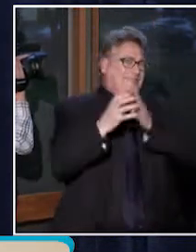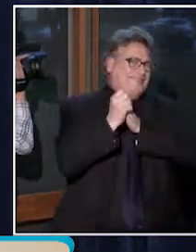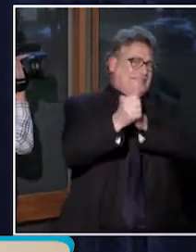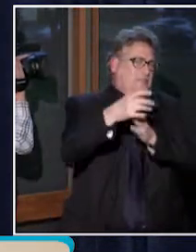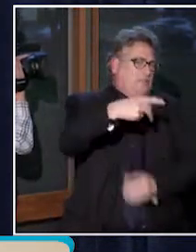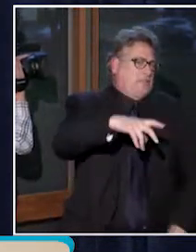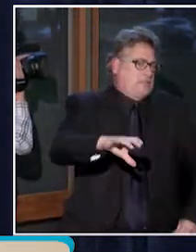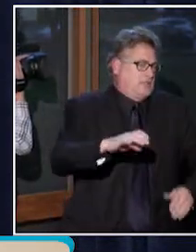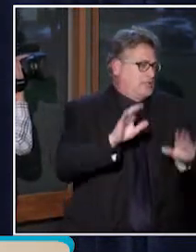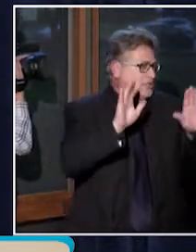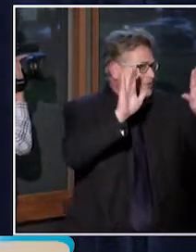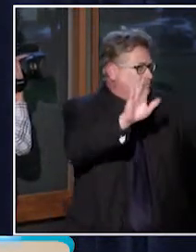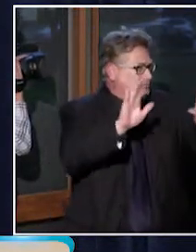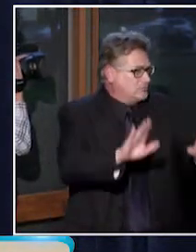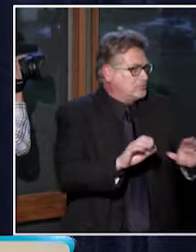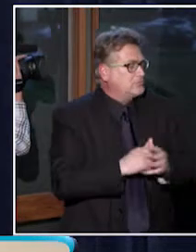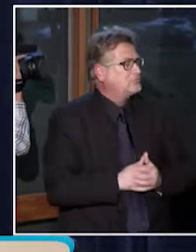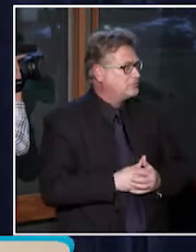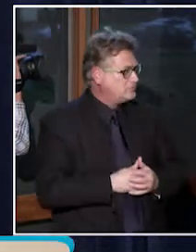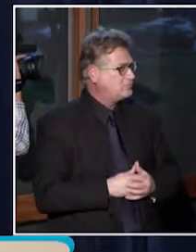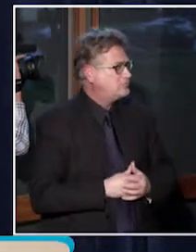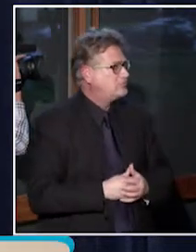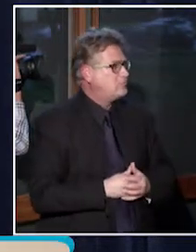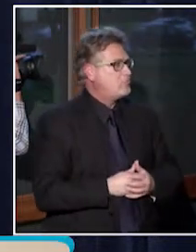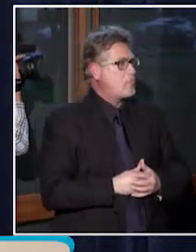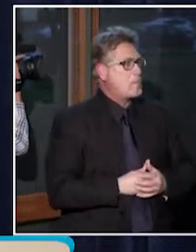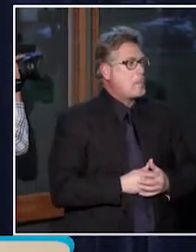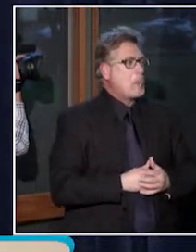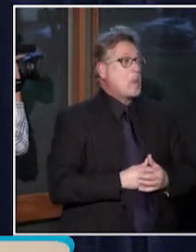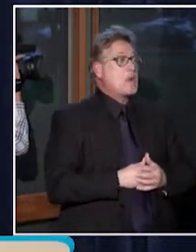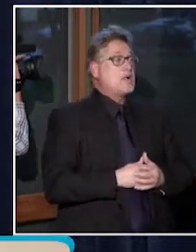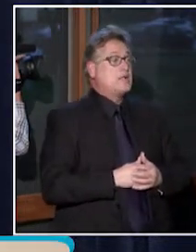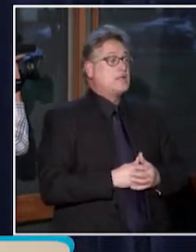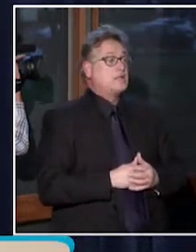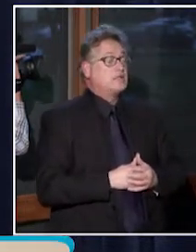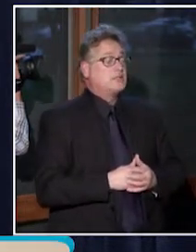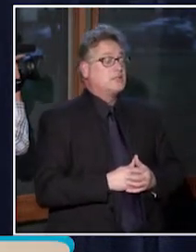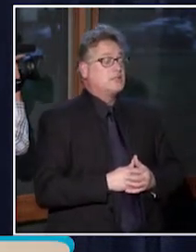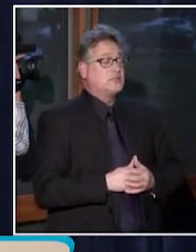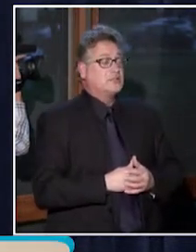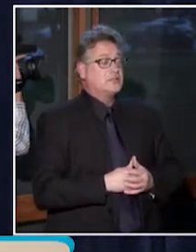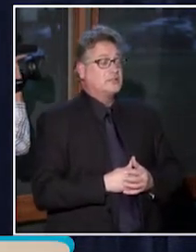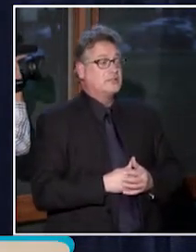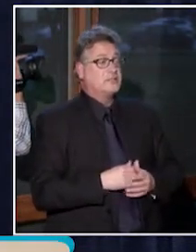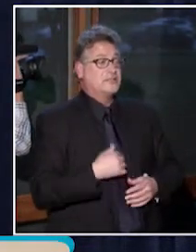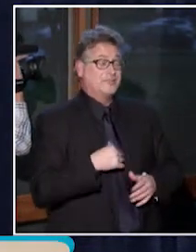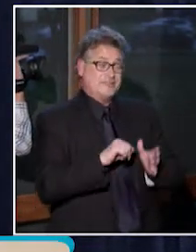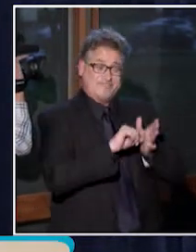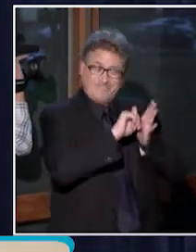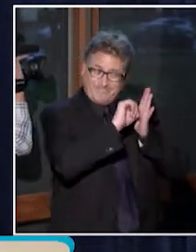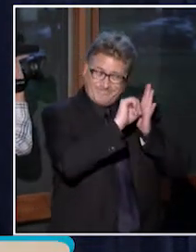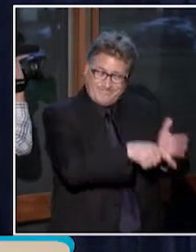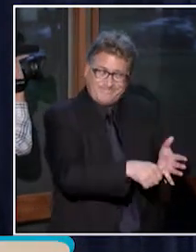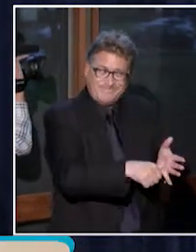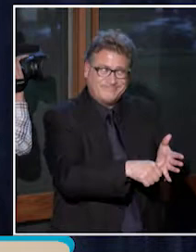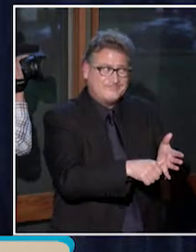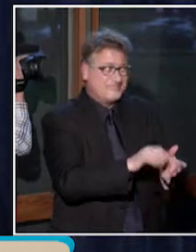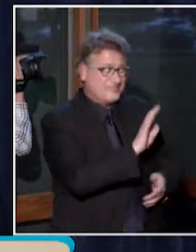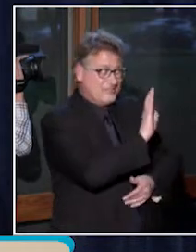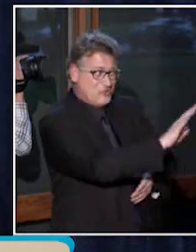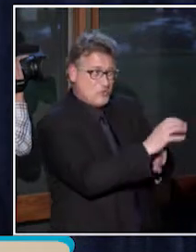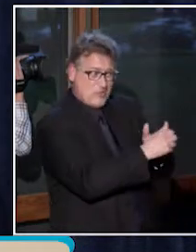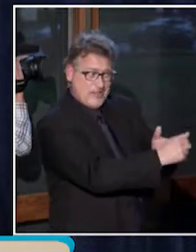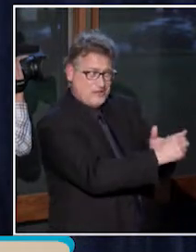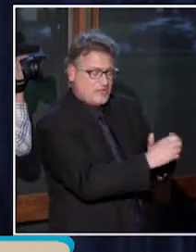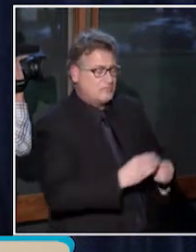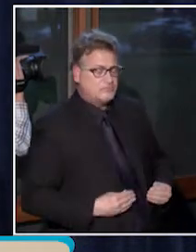PCC. Faith, I can't say this again, and I can't say it enough. We're all inspired by your leadership,